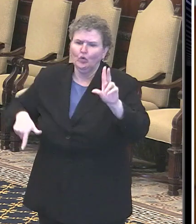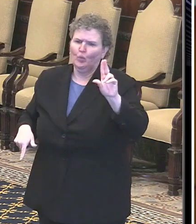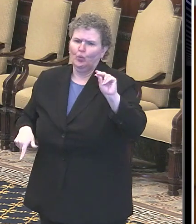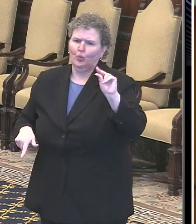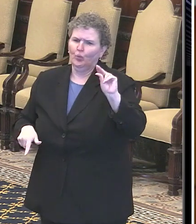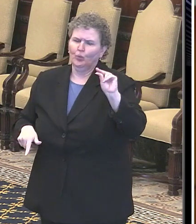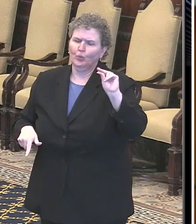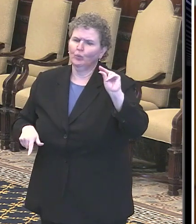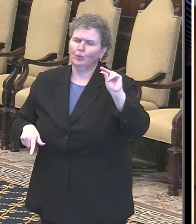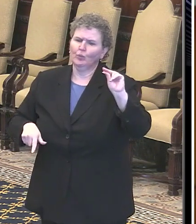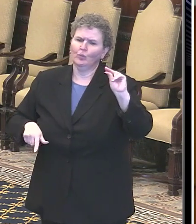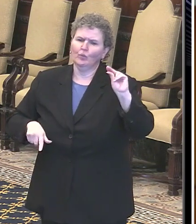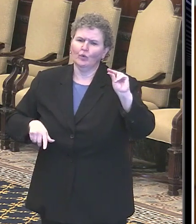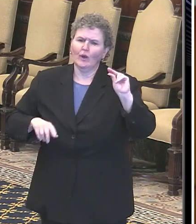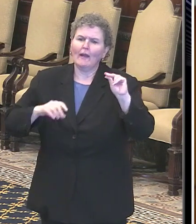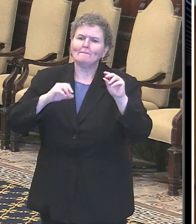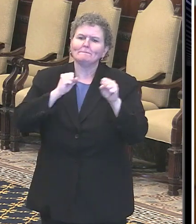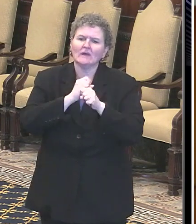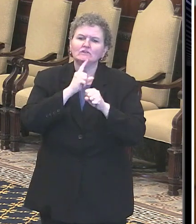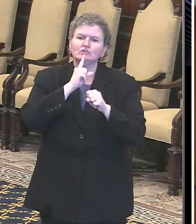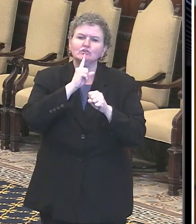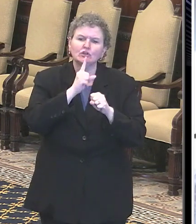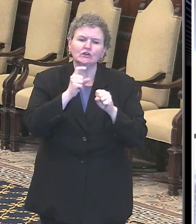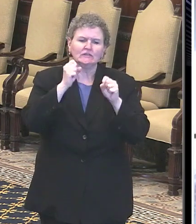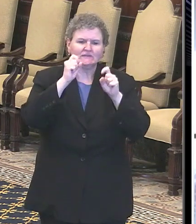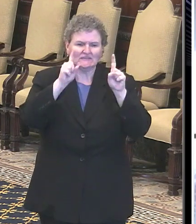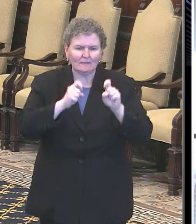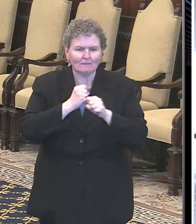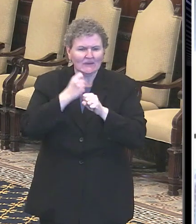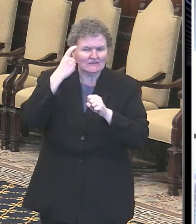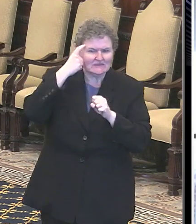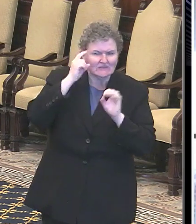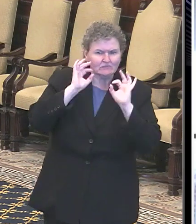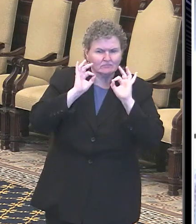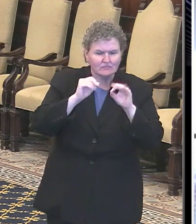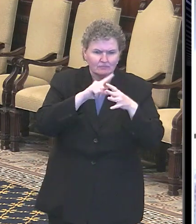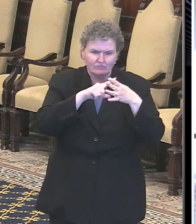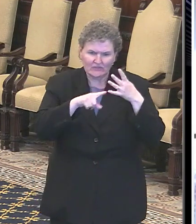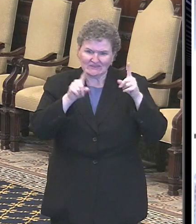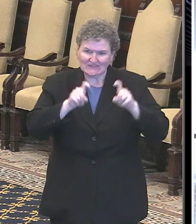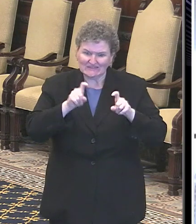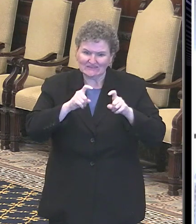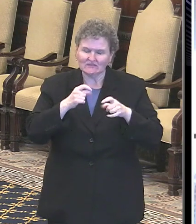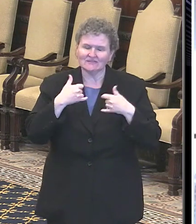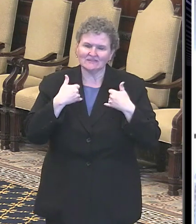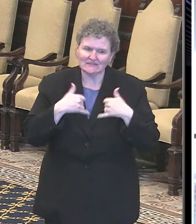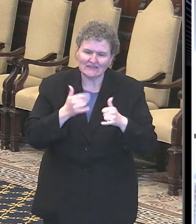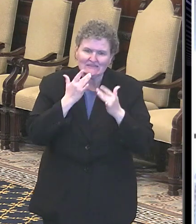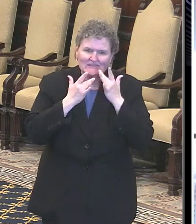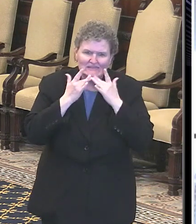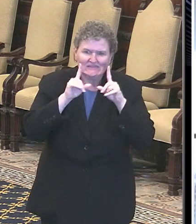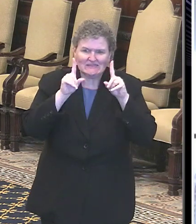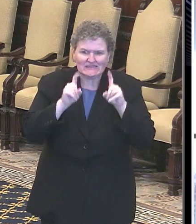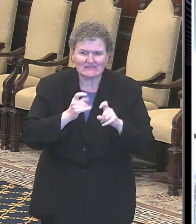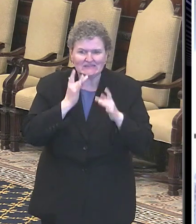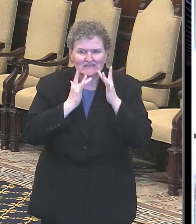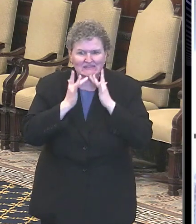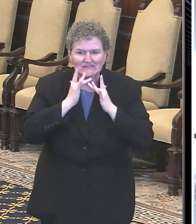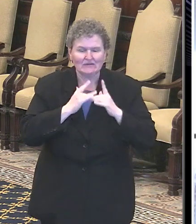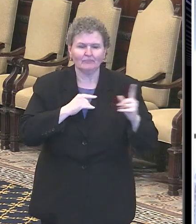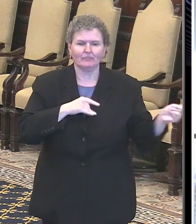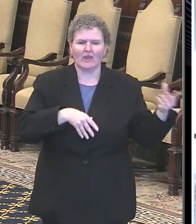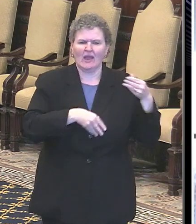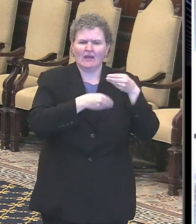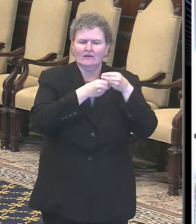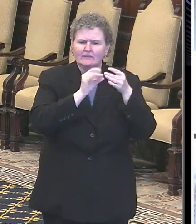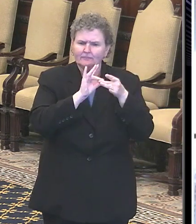that makes the clearest sense for infection control. And I just do want to add one other thing, especially as it relates to our jail. We are making the